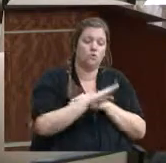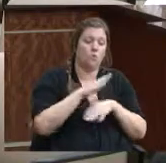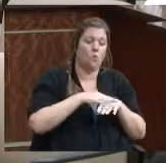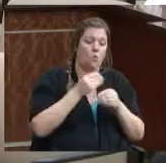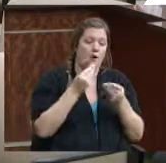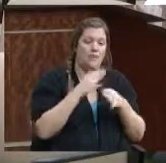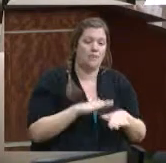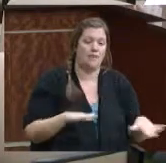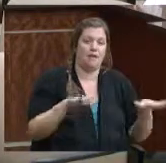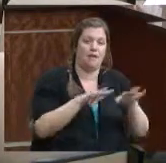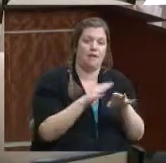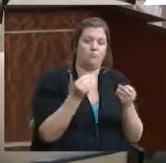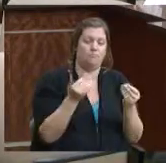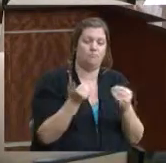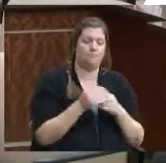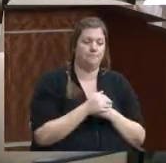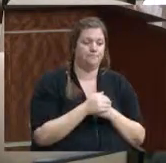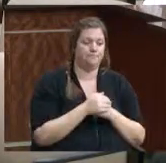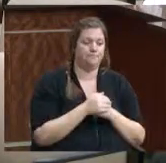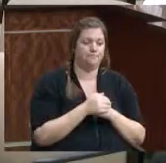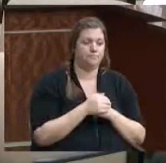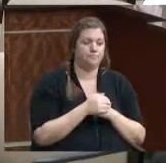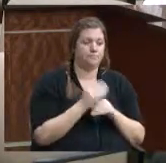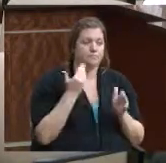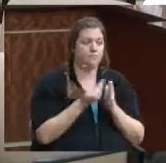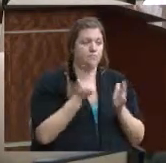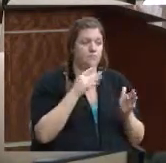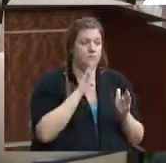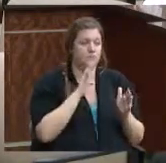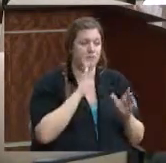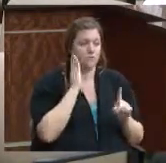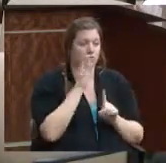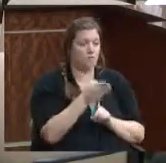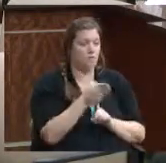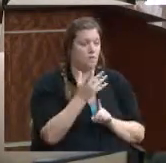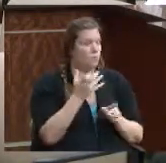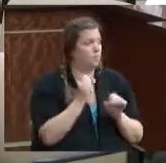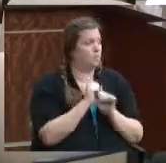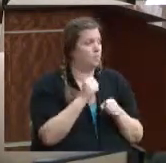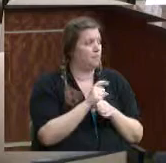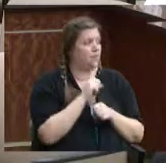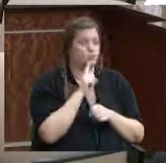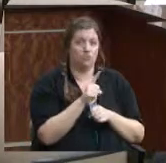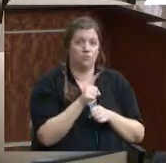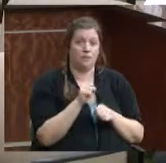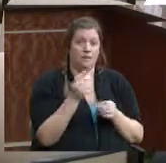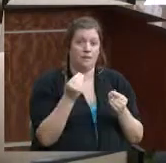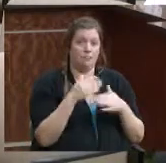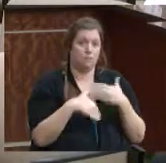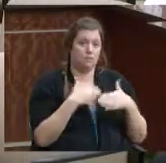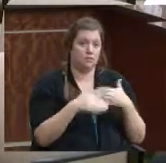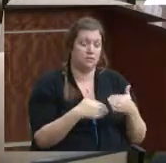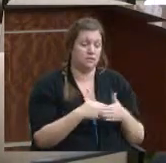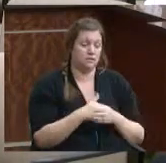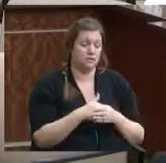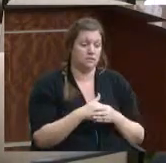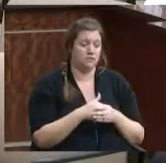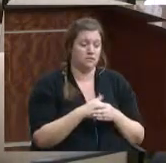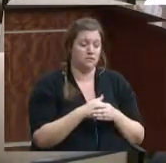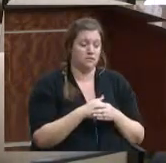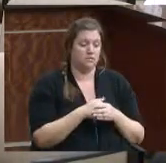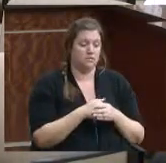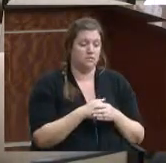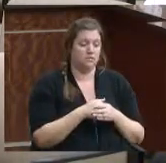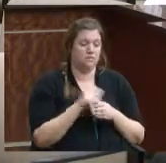on the Patuxent Greens golf course. Before I speak directly to the ordinance, I want to make some remarks about the process. The Patuxent